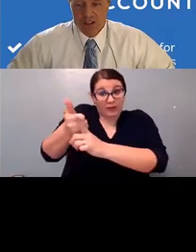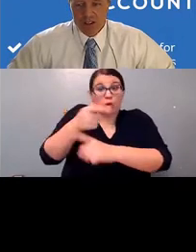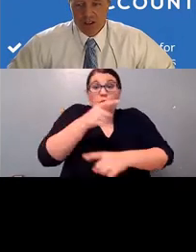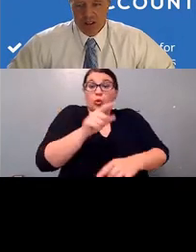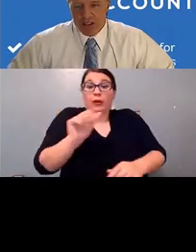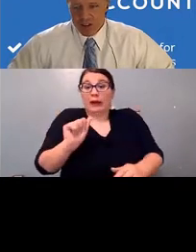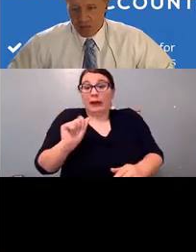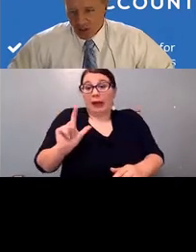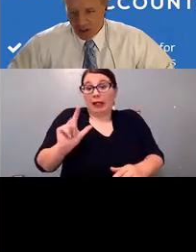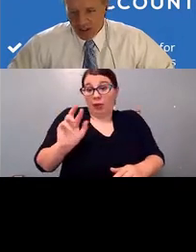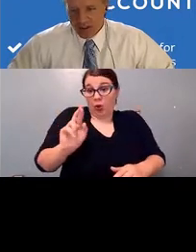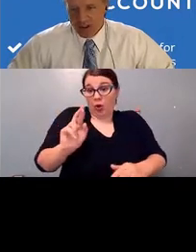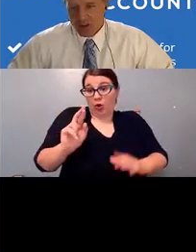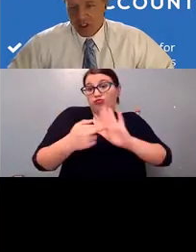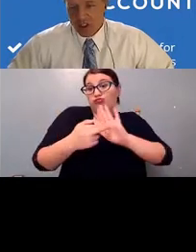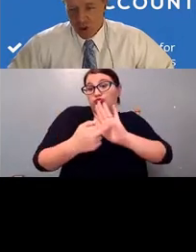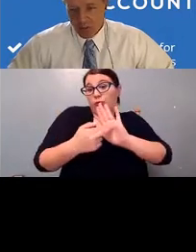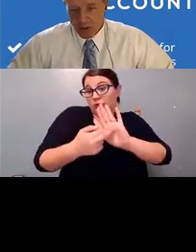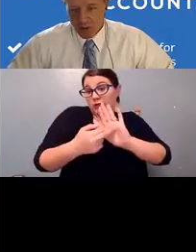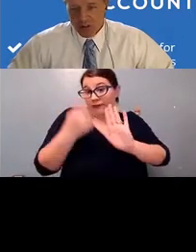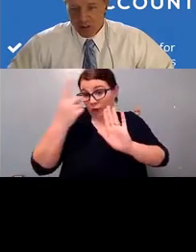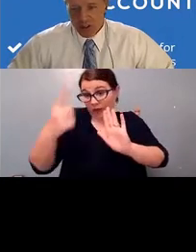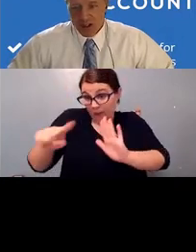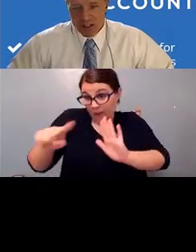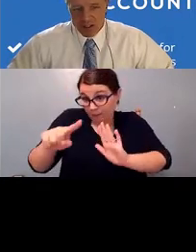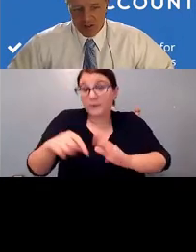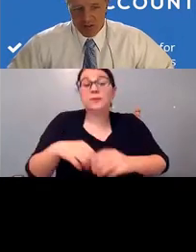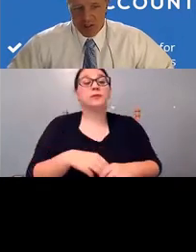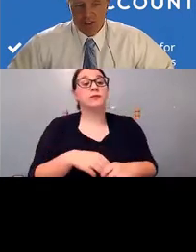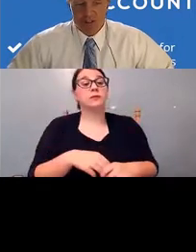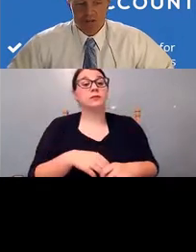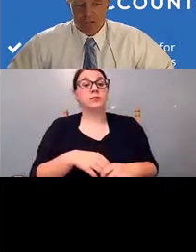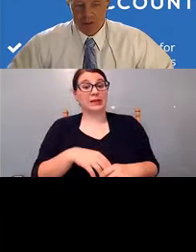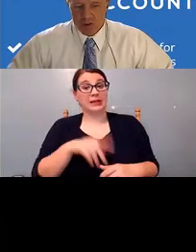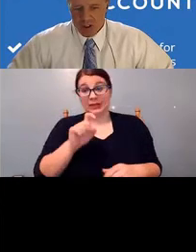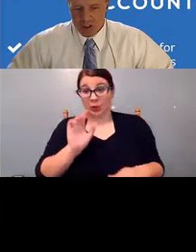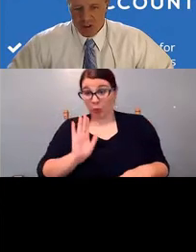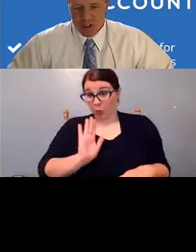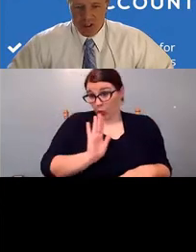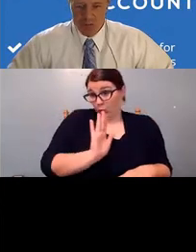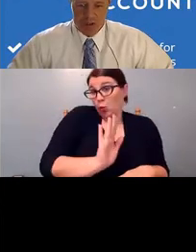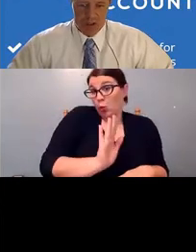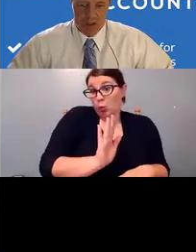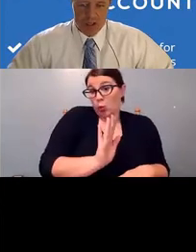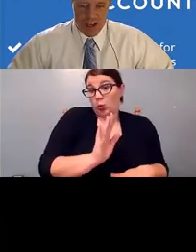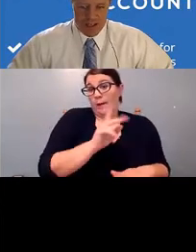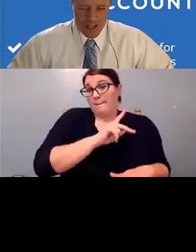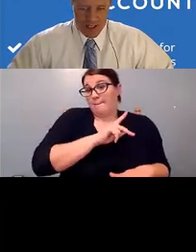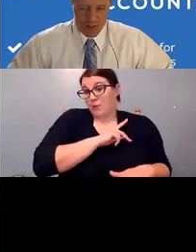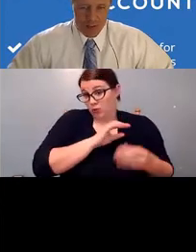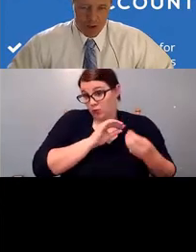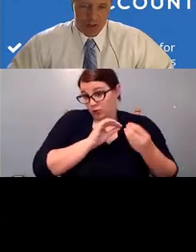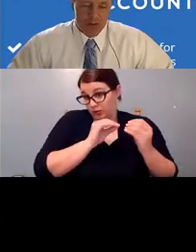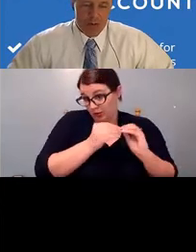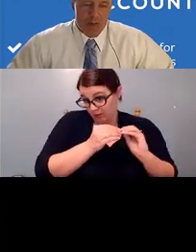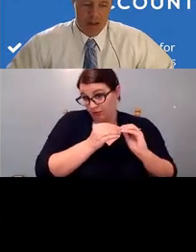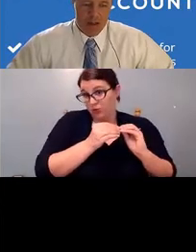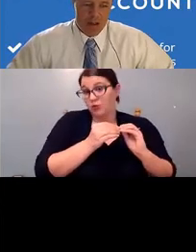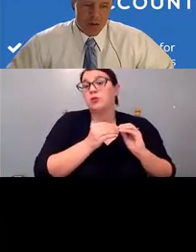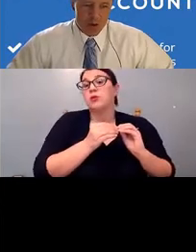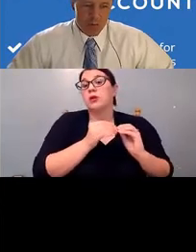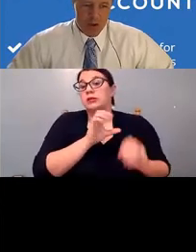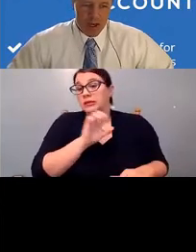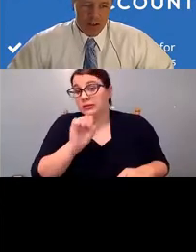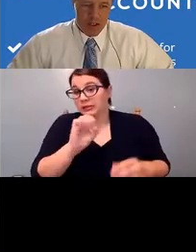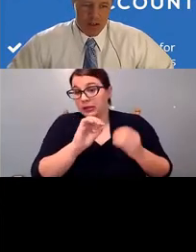ALR, then similarly, you'll need your personal contact information, social security number, and date of birth.